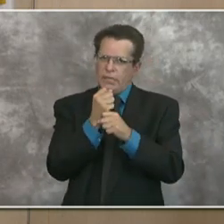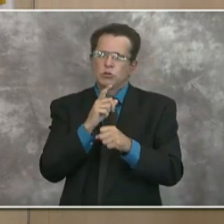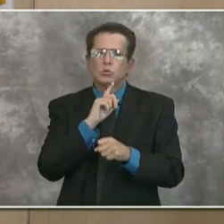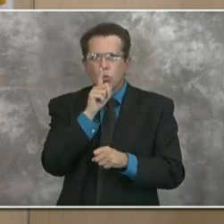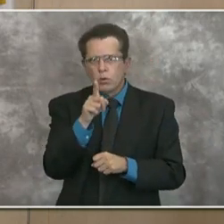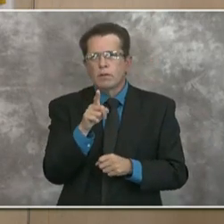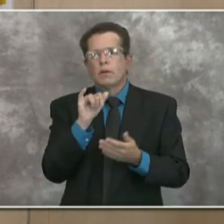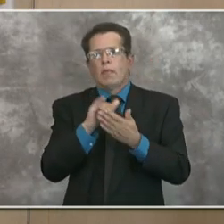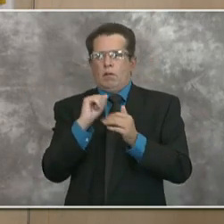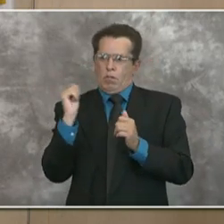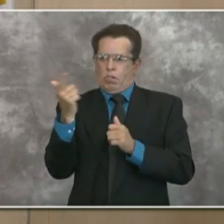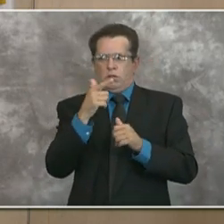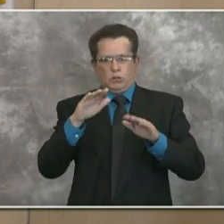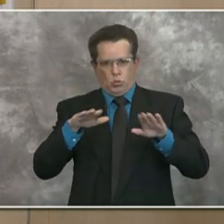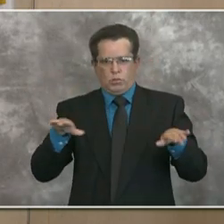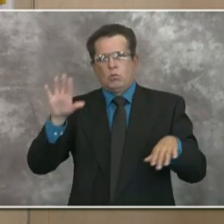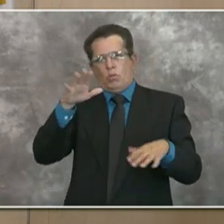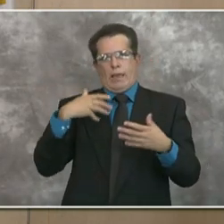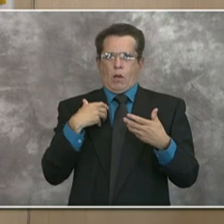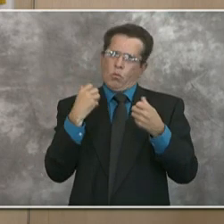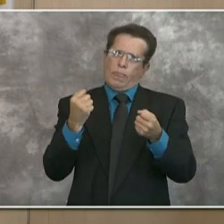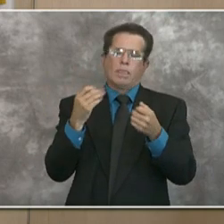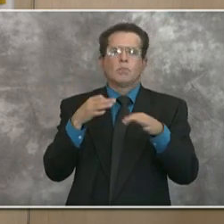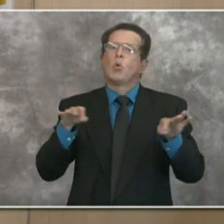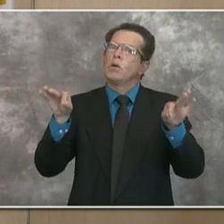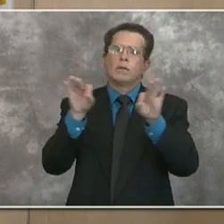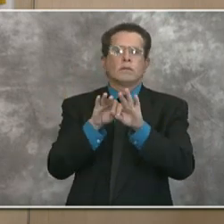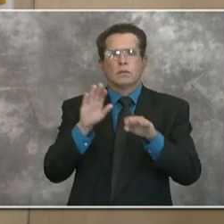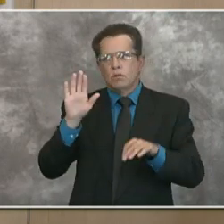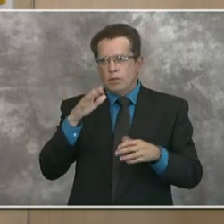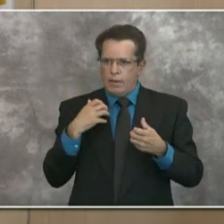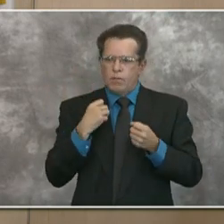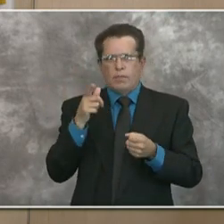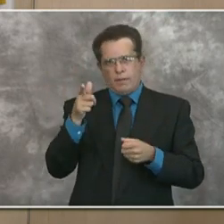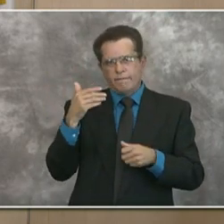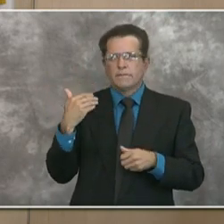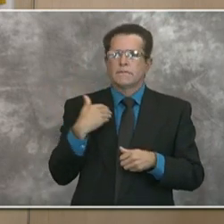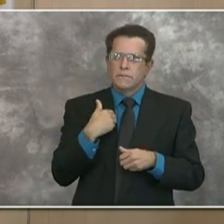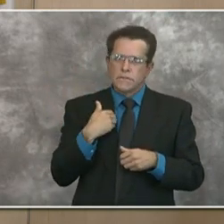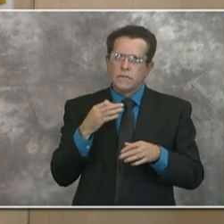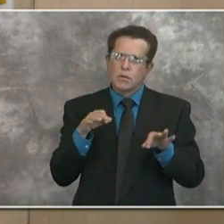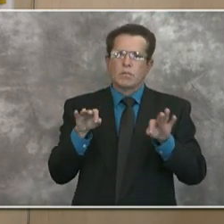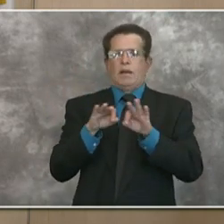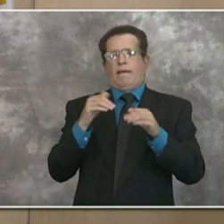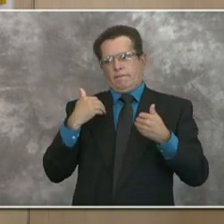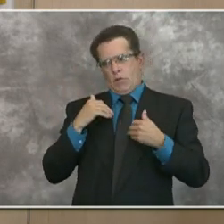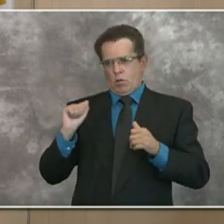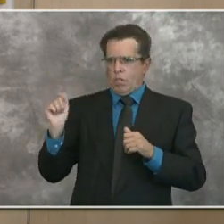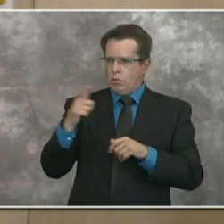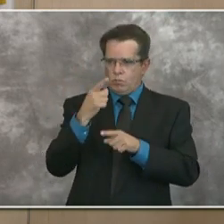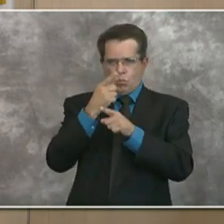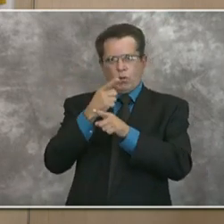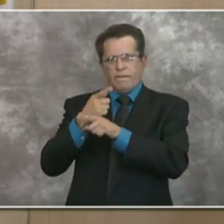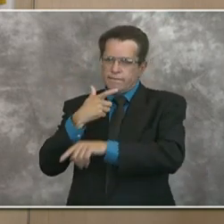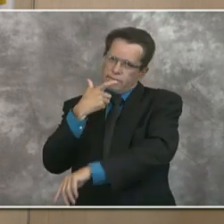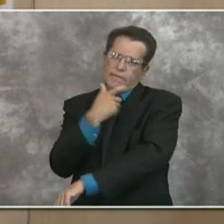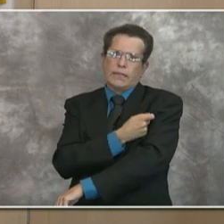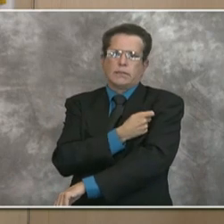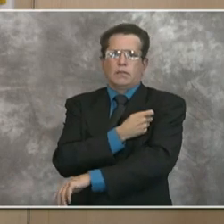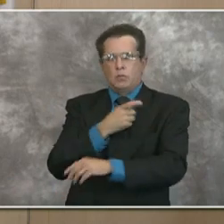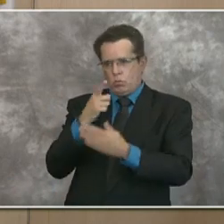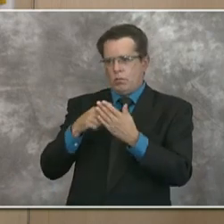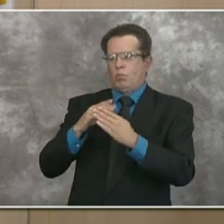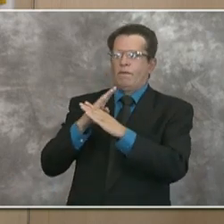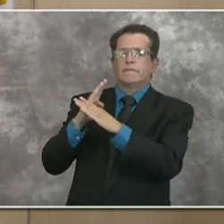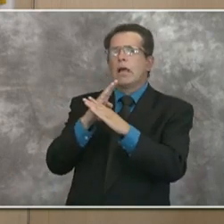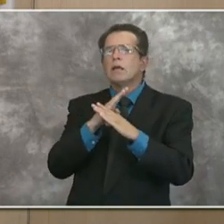that our children's health are at the forefront and that they obtain all of their appropriate vaccine